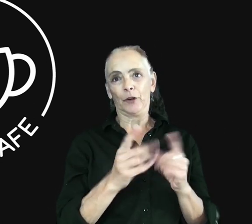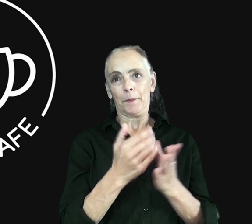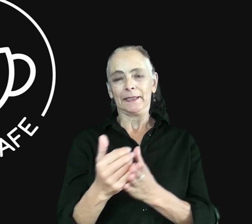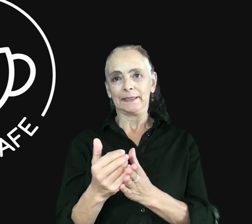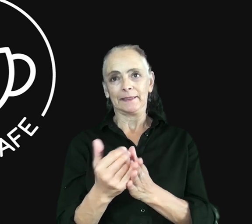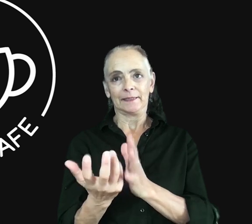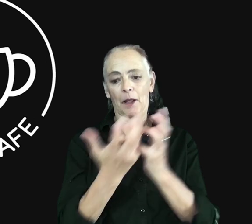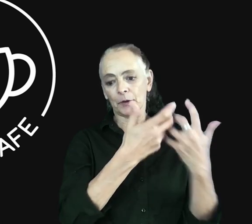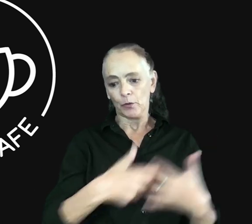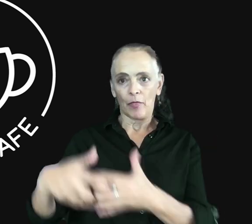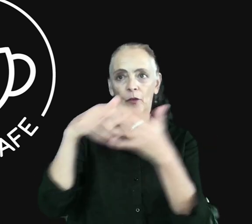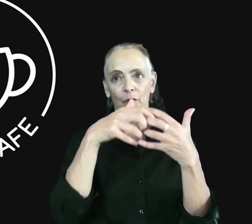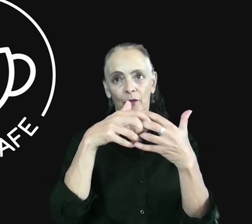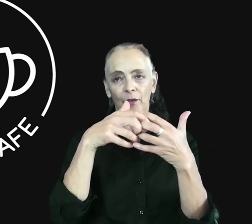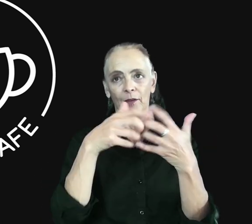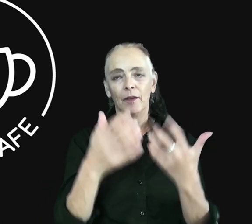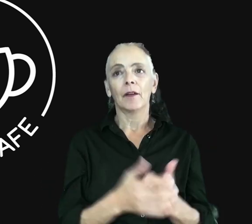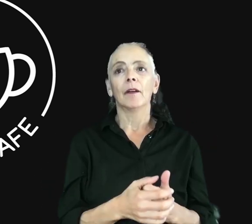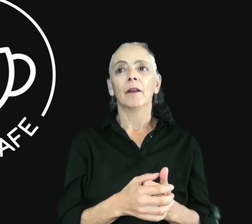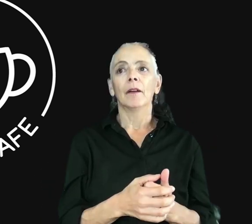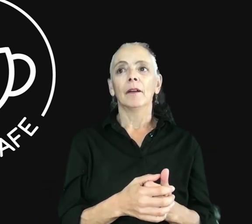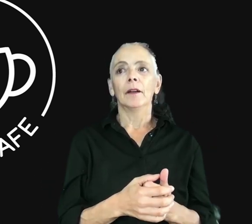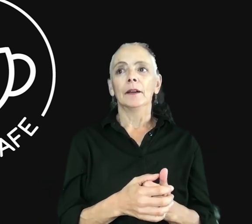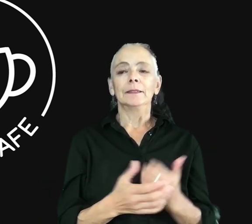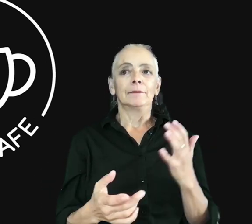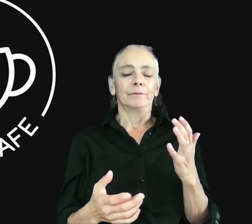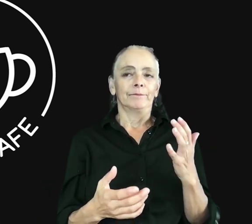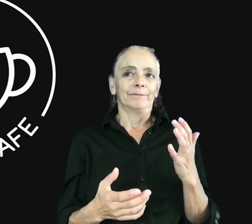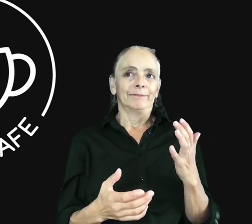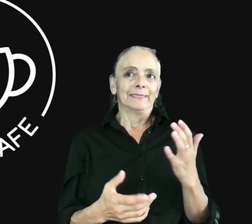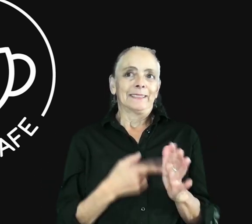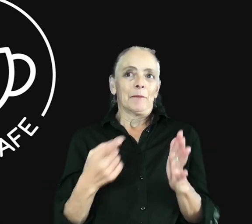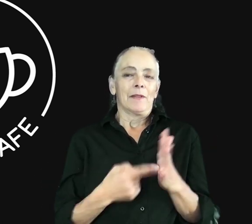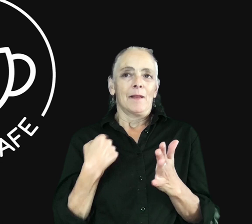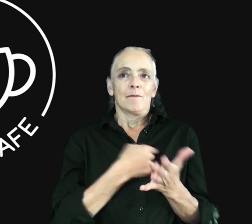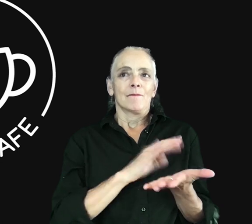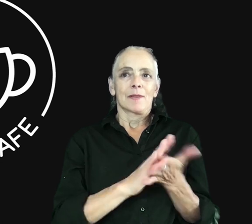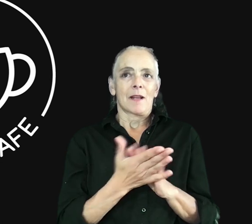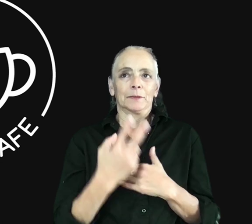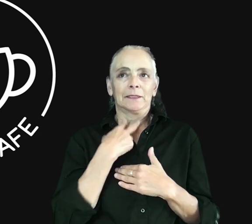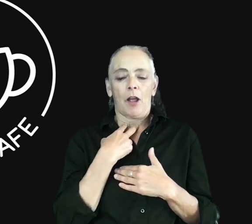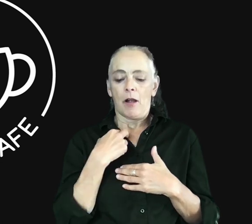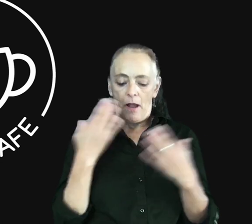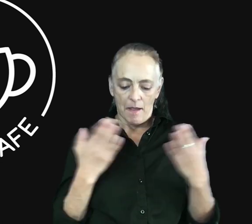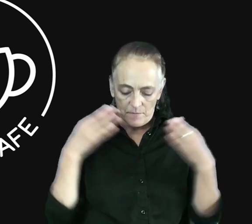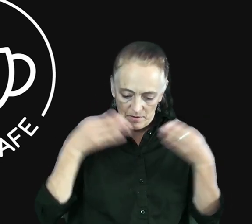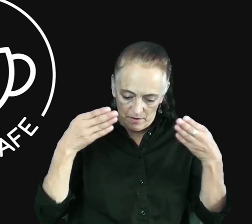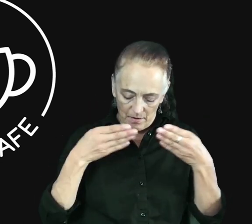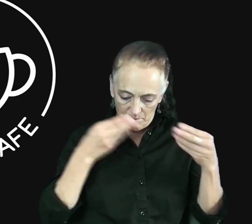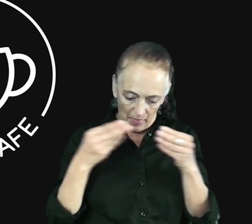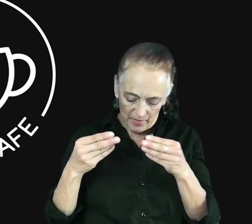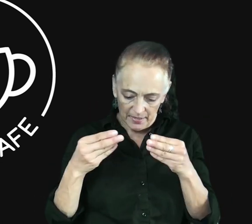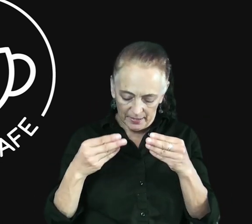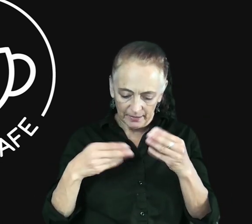think when you're it's easy to kind of get stuck in i'm just kind of i'm here i'm doing my methods i'm doing this i'm kind of